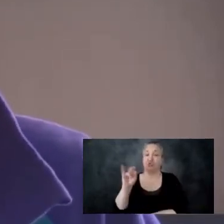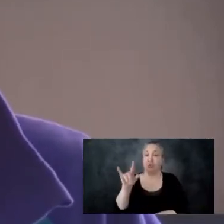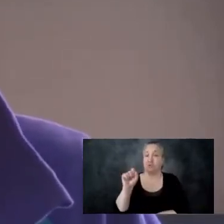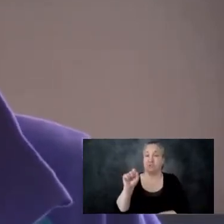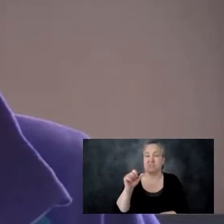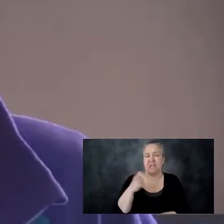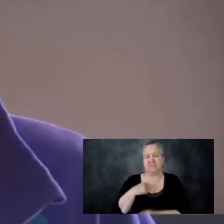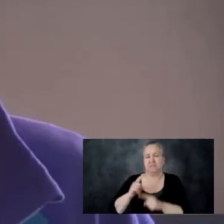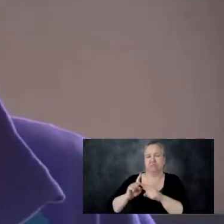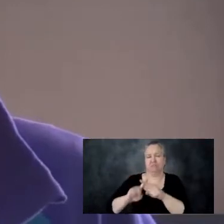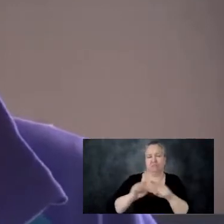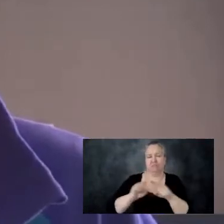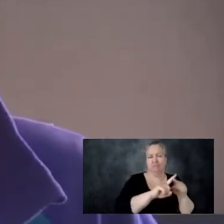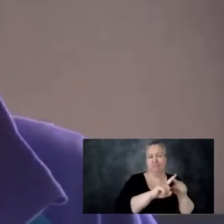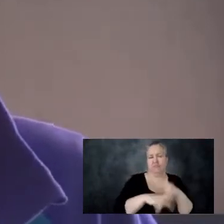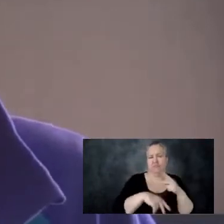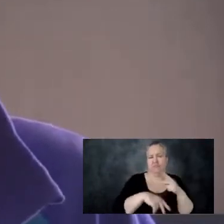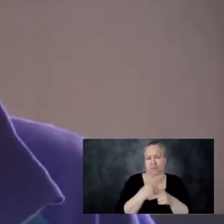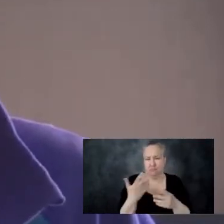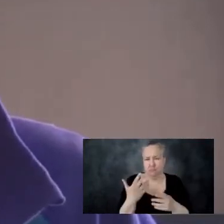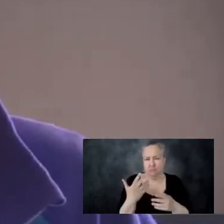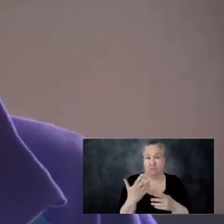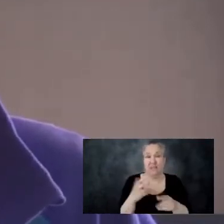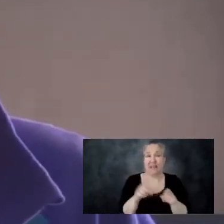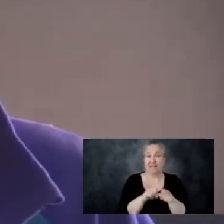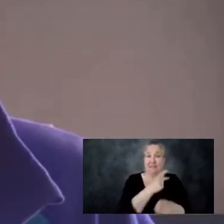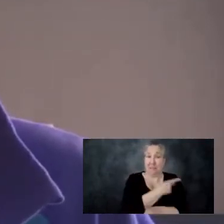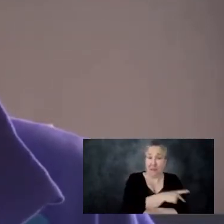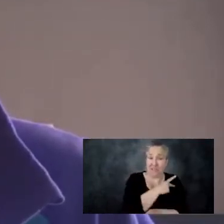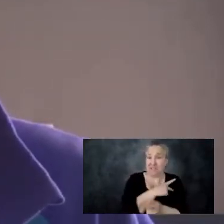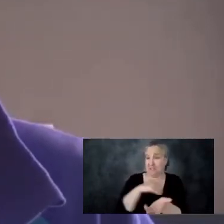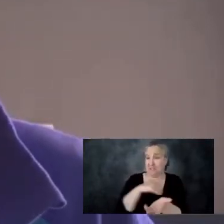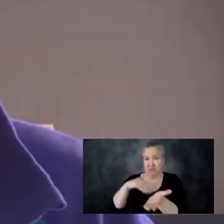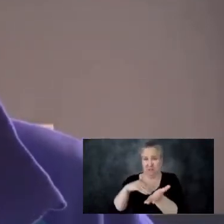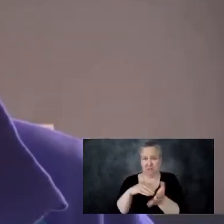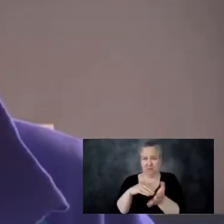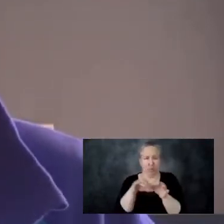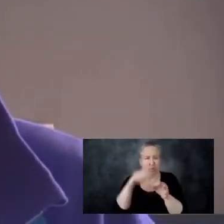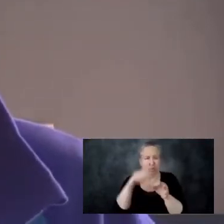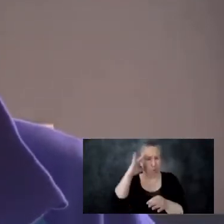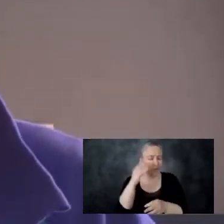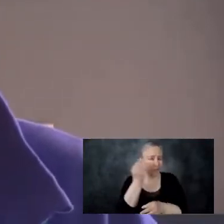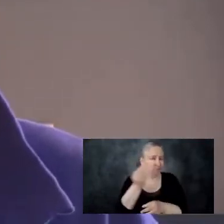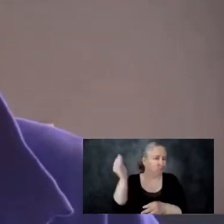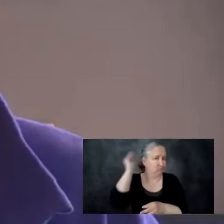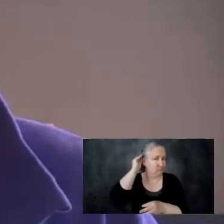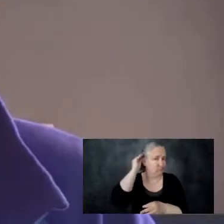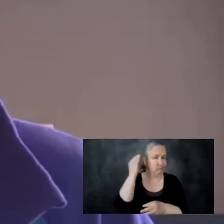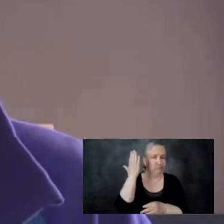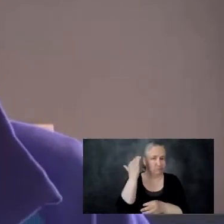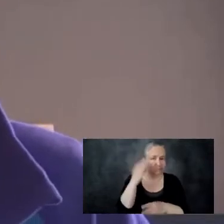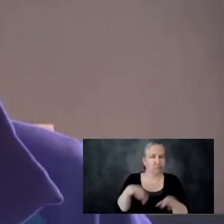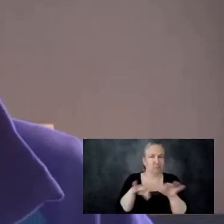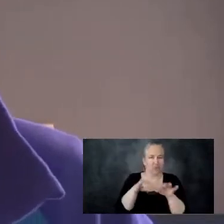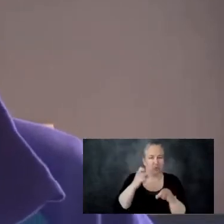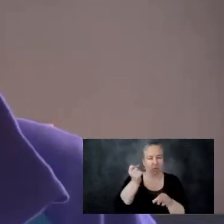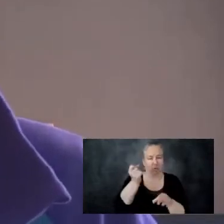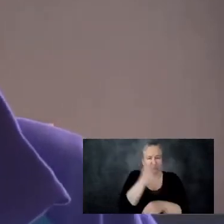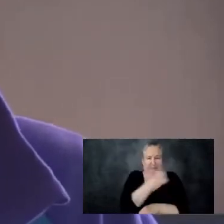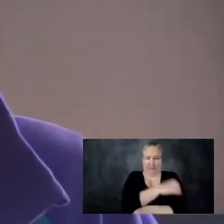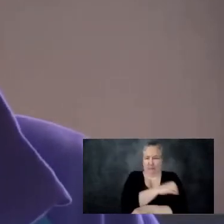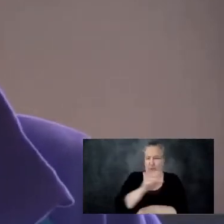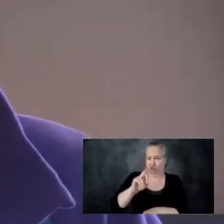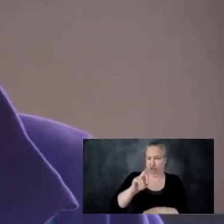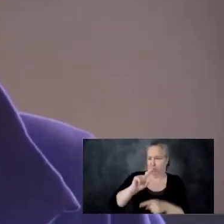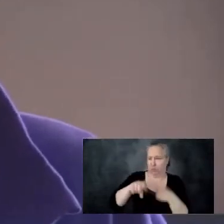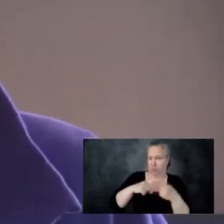very important for us to know as patients and as physicians, so that we understand what the clinical trial is about and whether